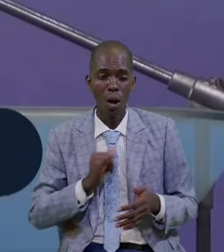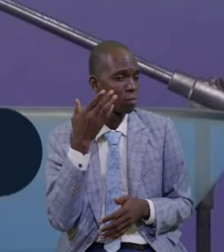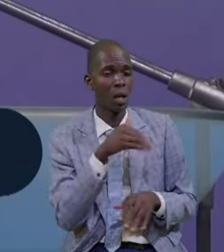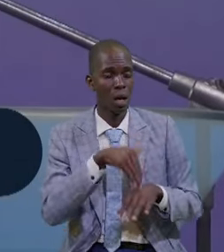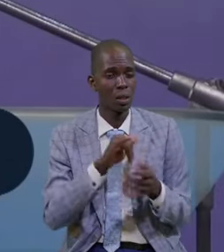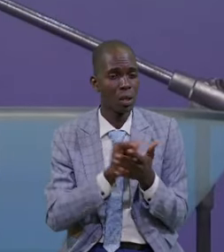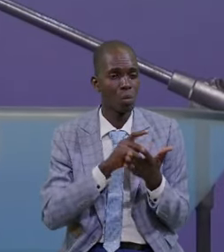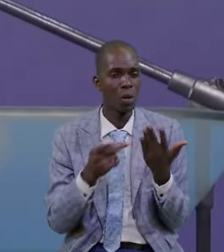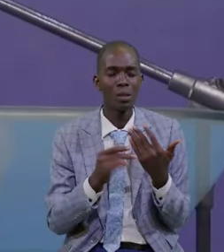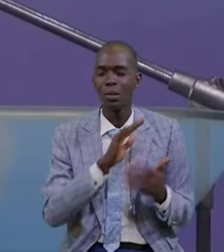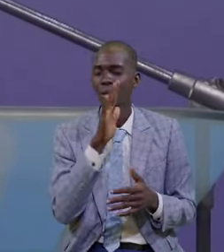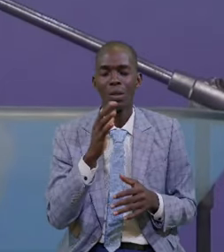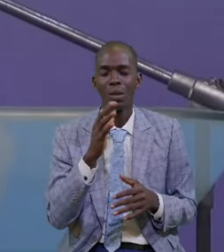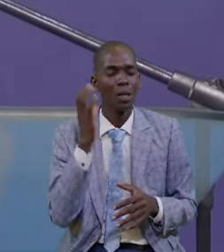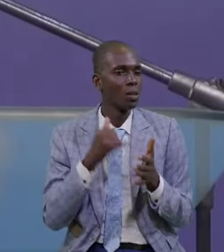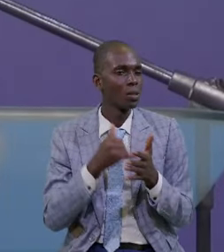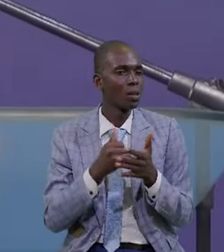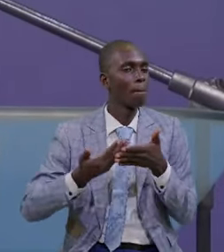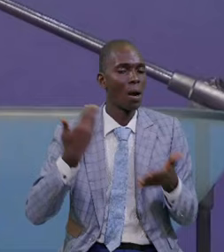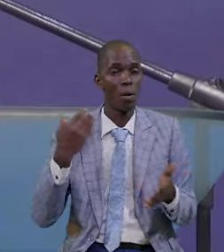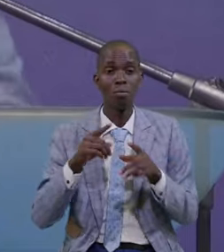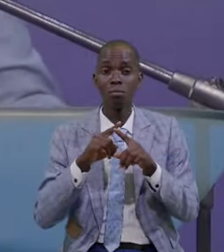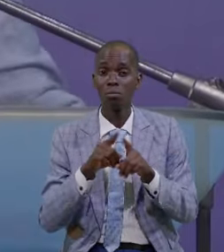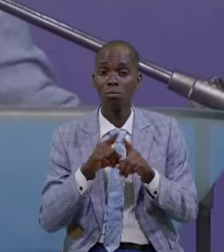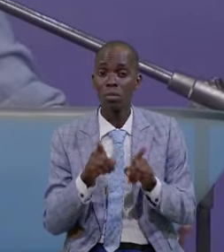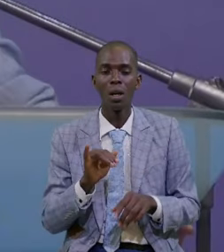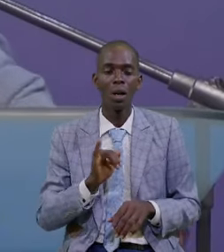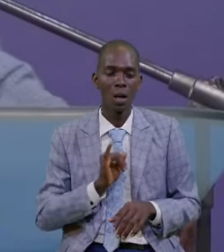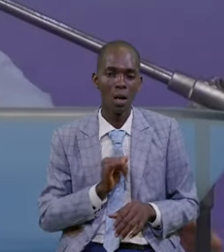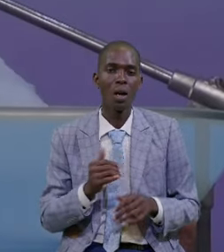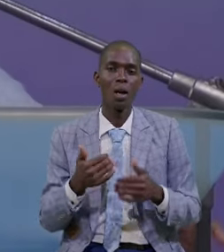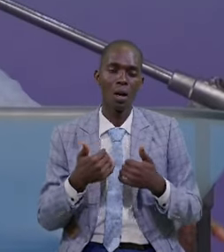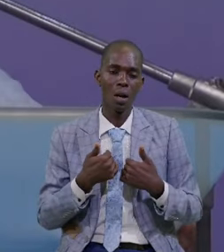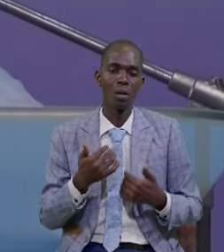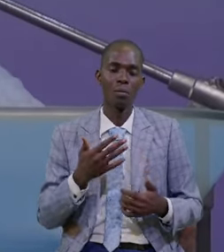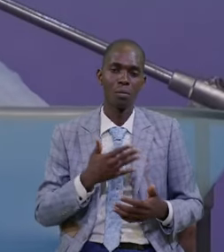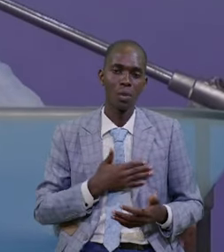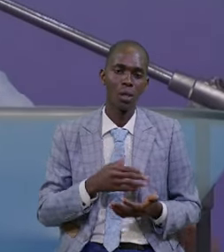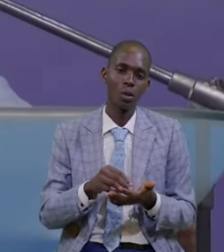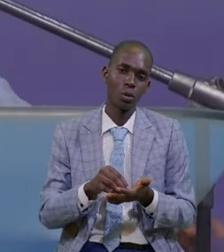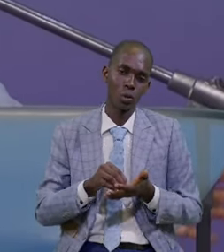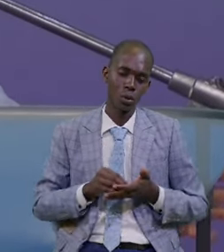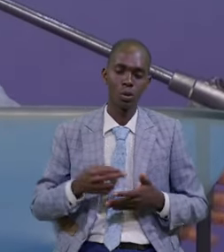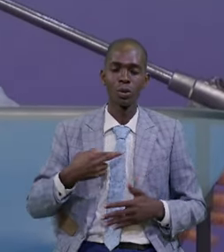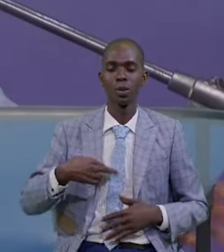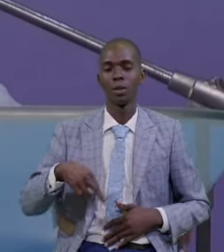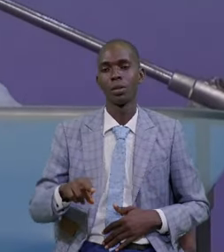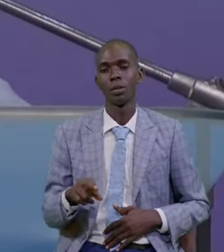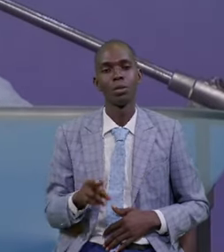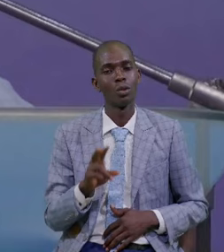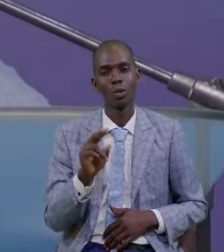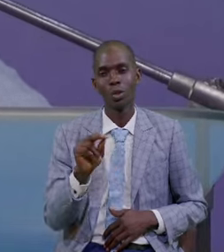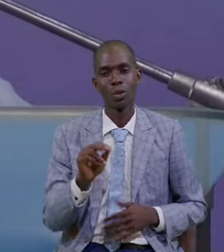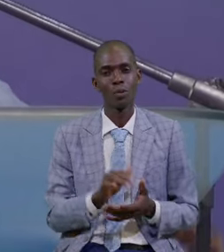anything like that before. But I have my own religion. No,